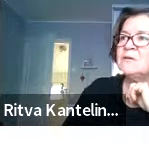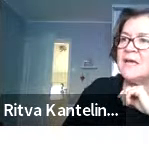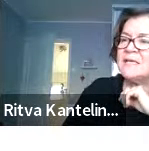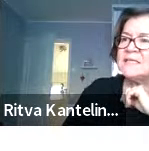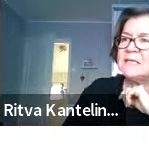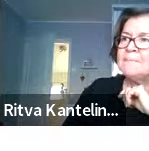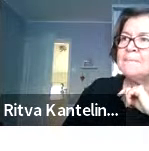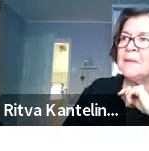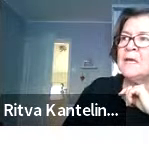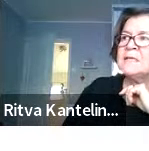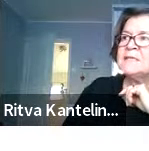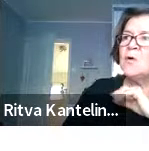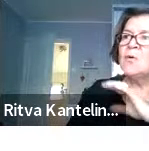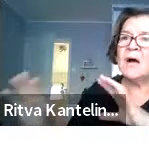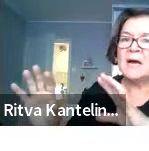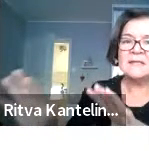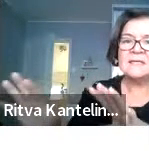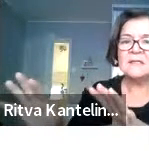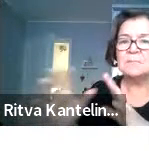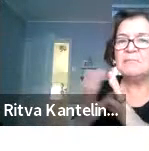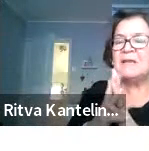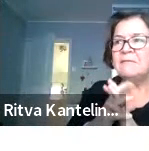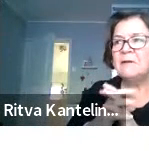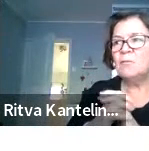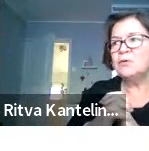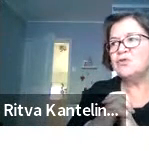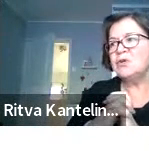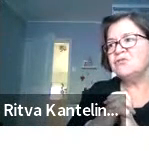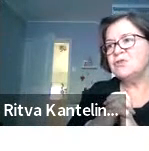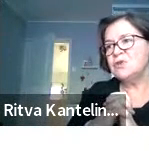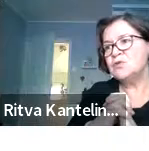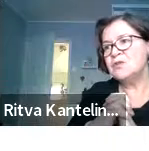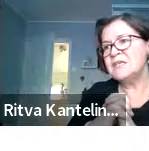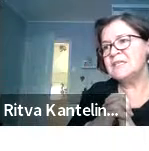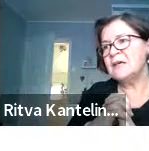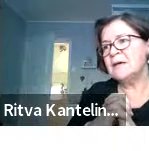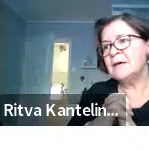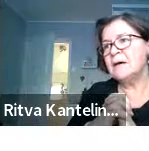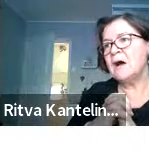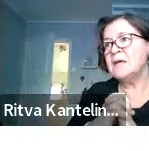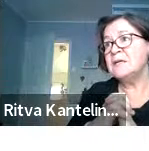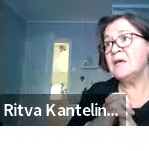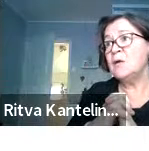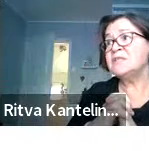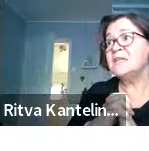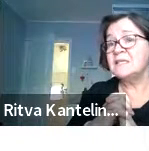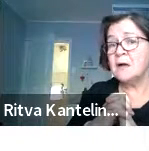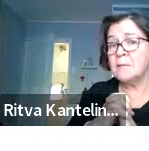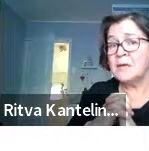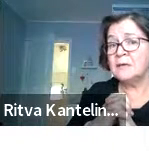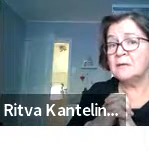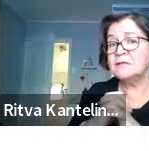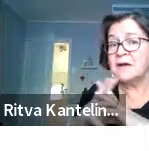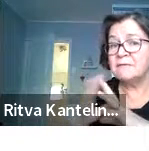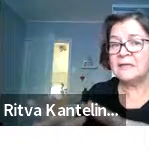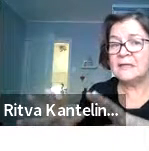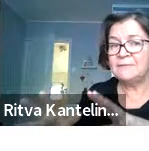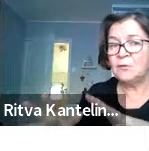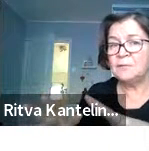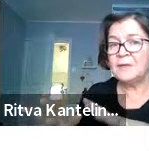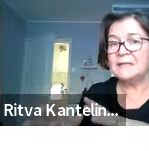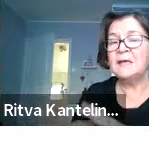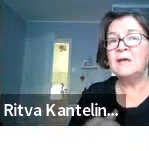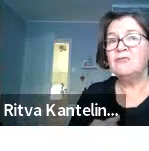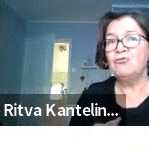language education. So I just briefly want to introduce this idea, which is coming